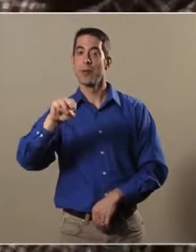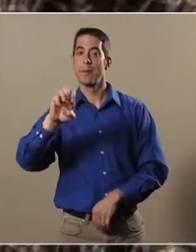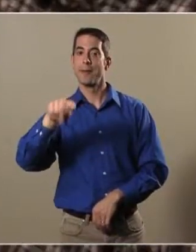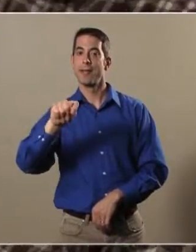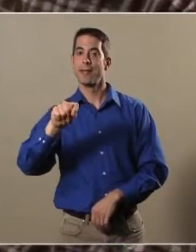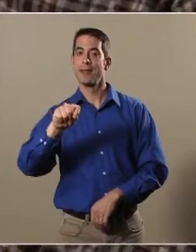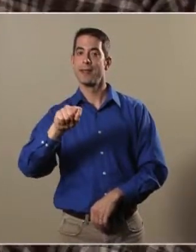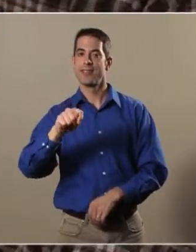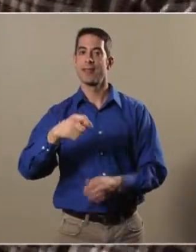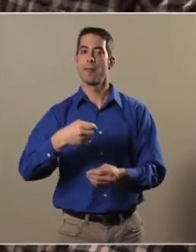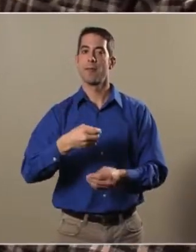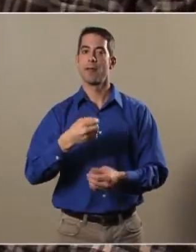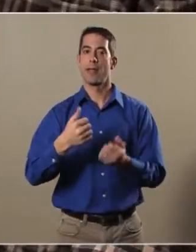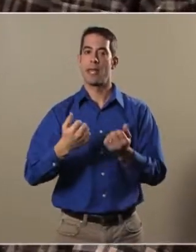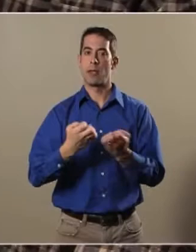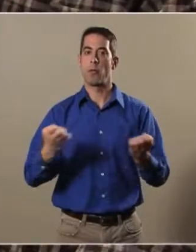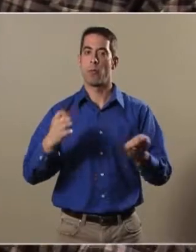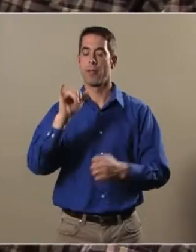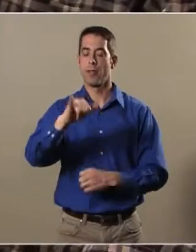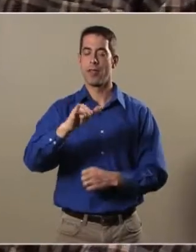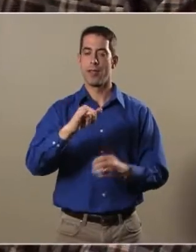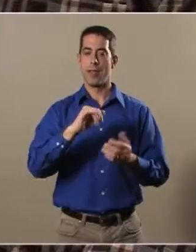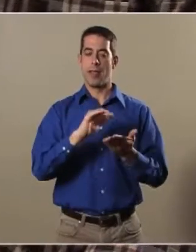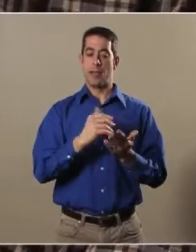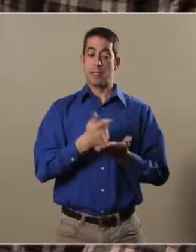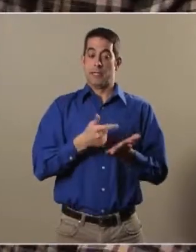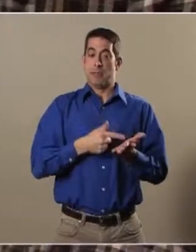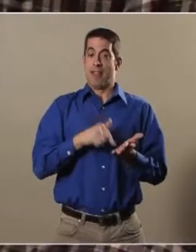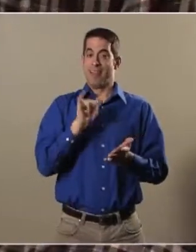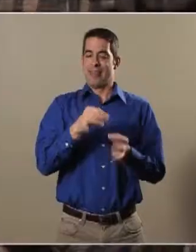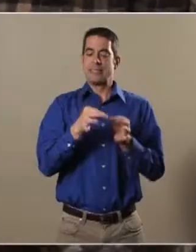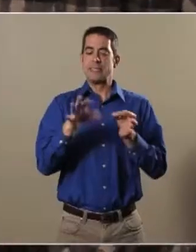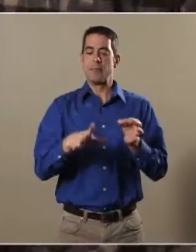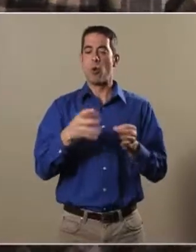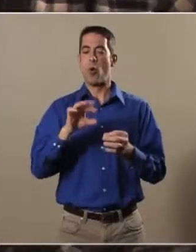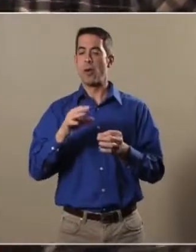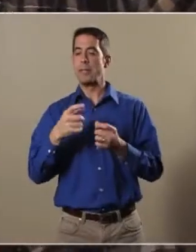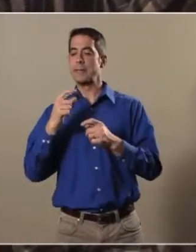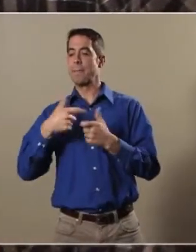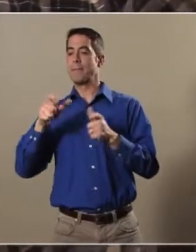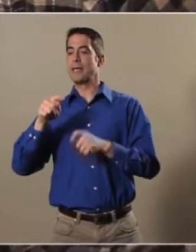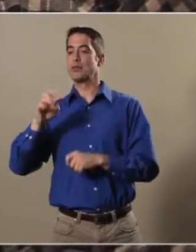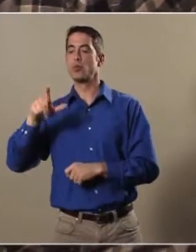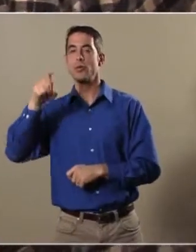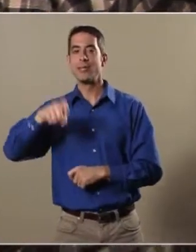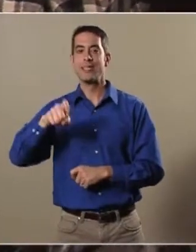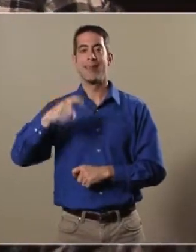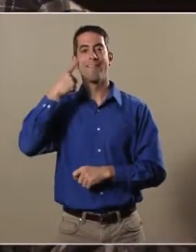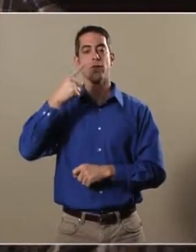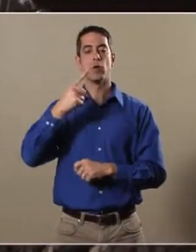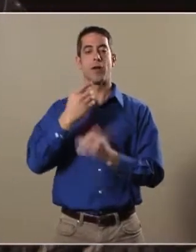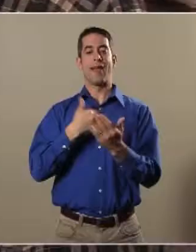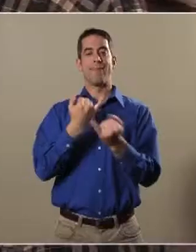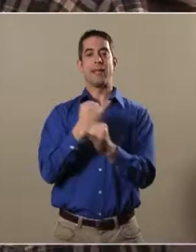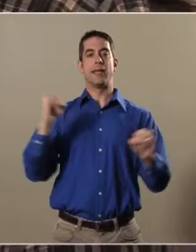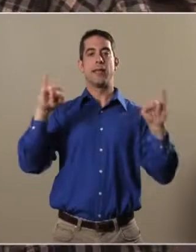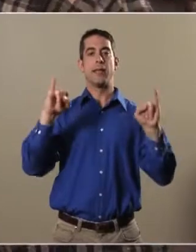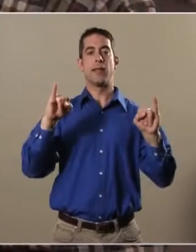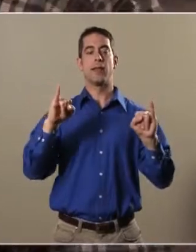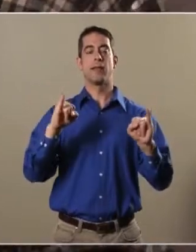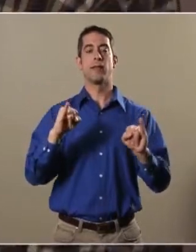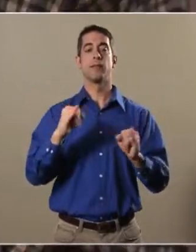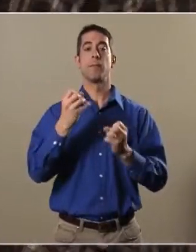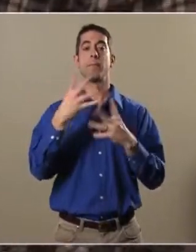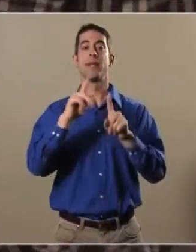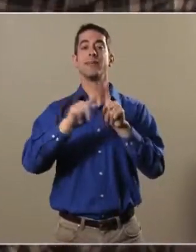between independence and dependence. We have a well-stocked inventory of independent living aids and adaptive technology. Consumers